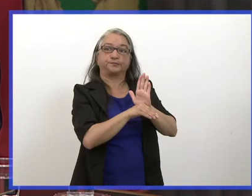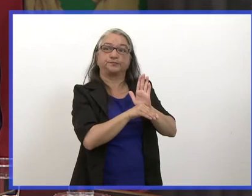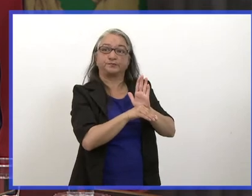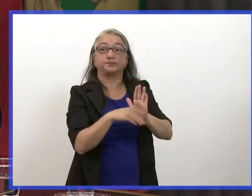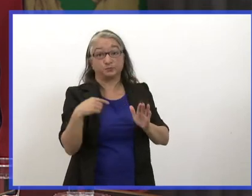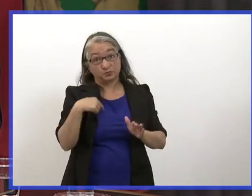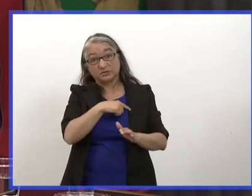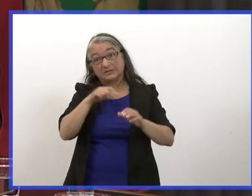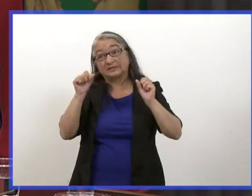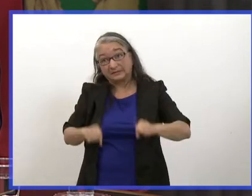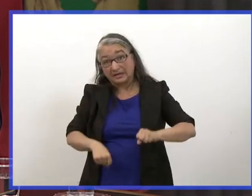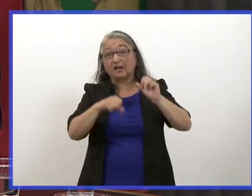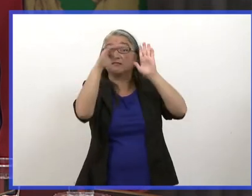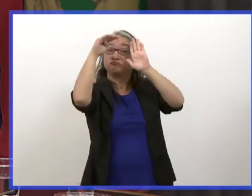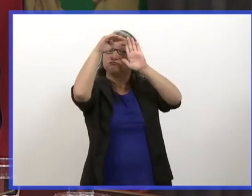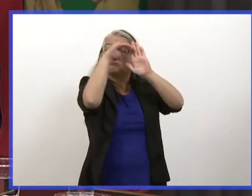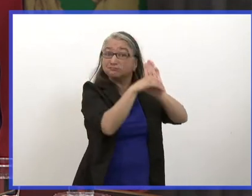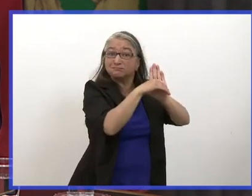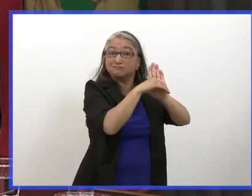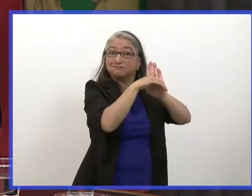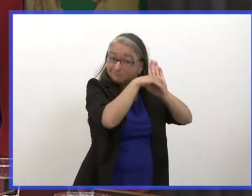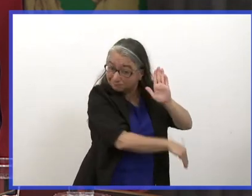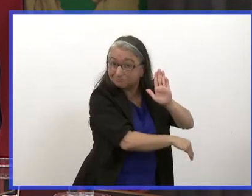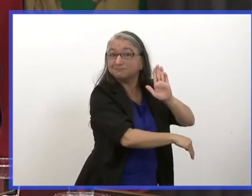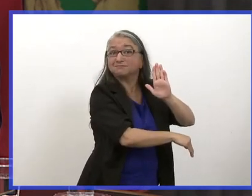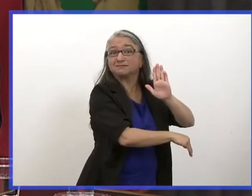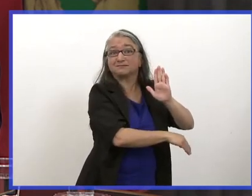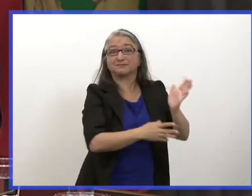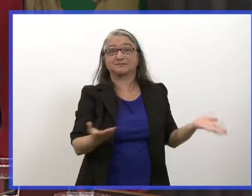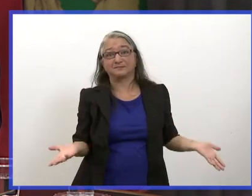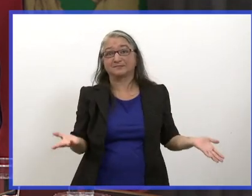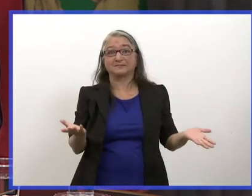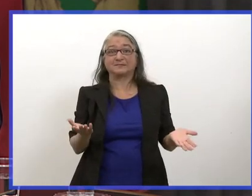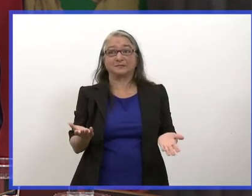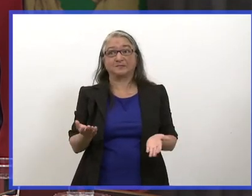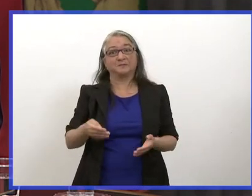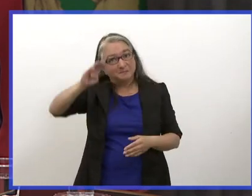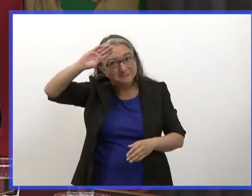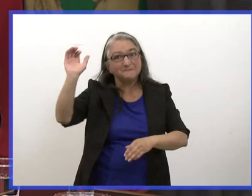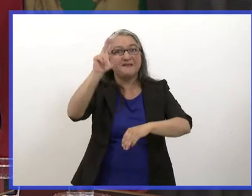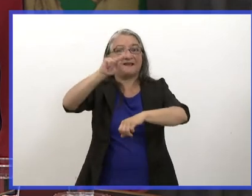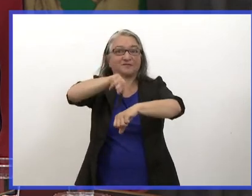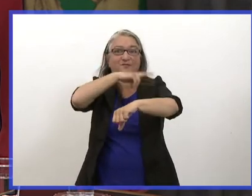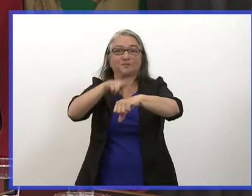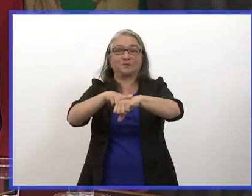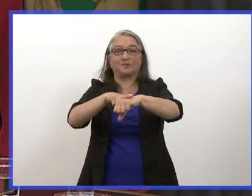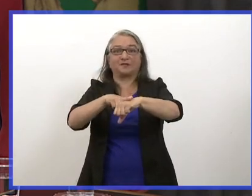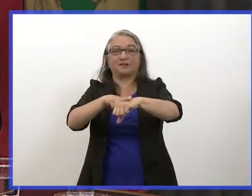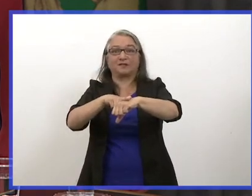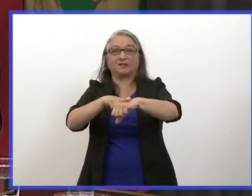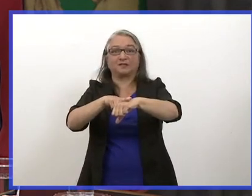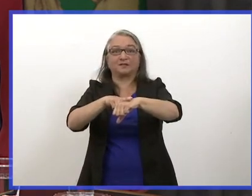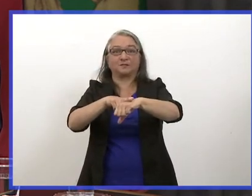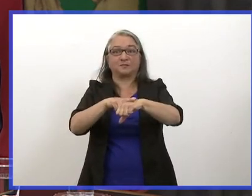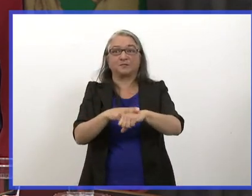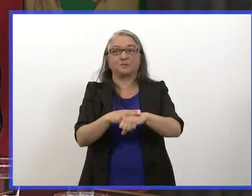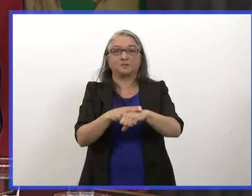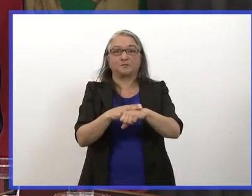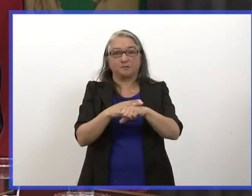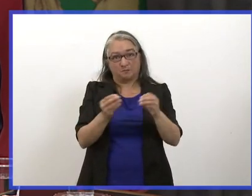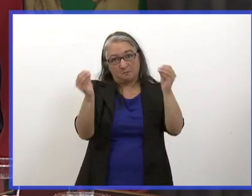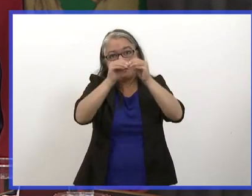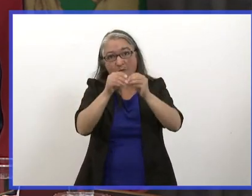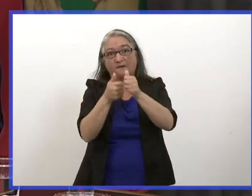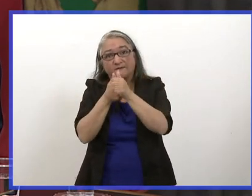curve down and sharply, and get our lives back as soon as possible. The more we follow the rules, the more we beat